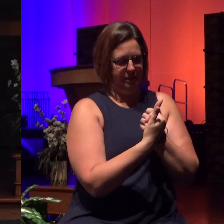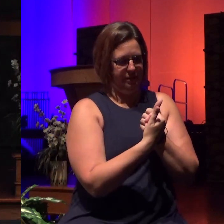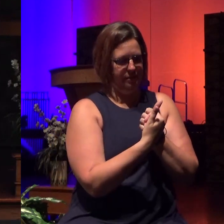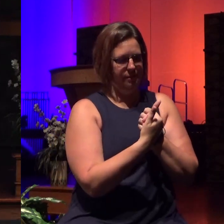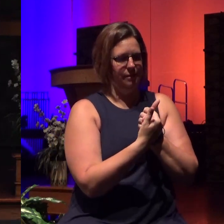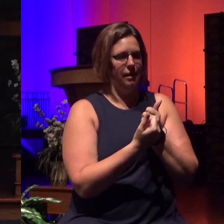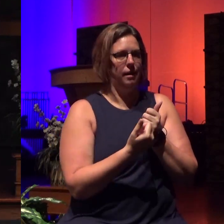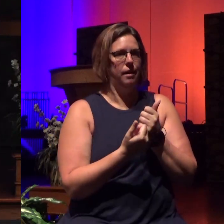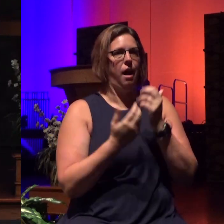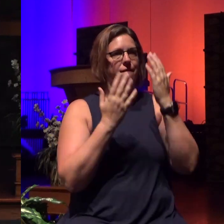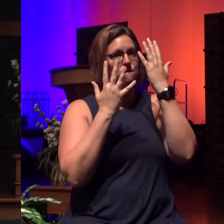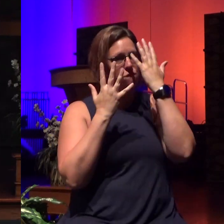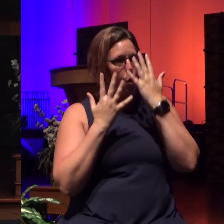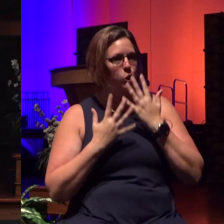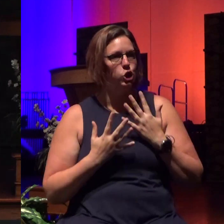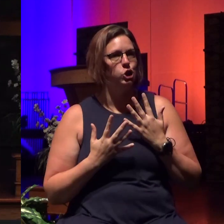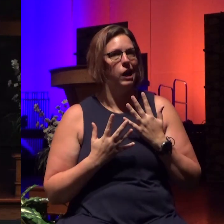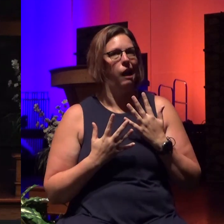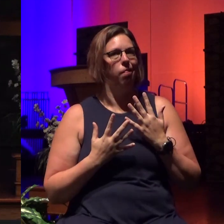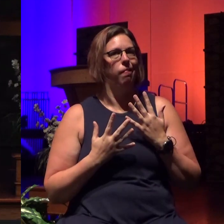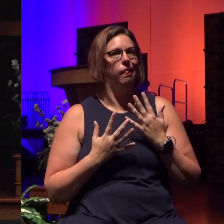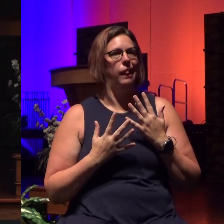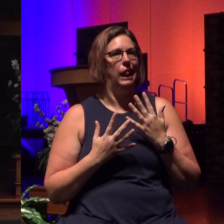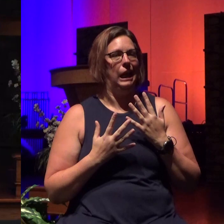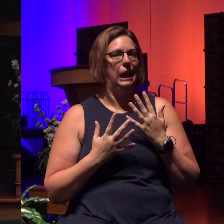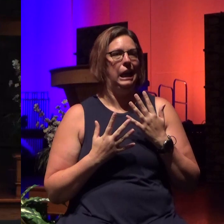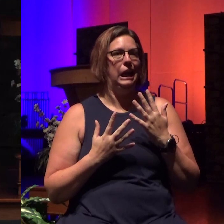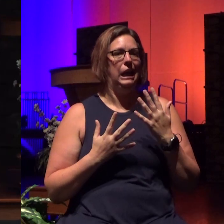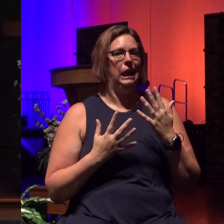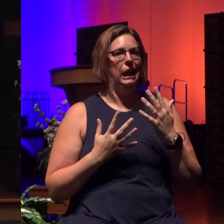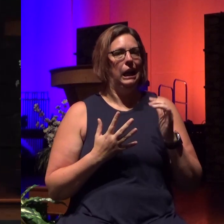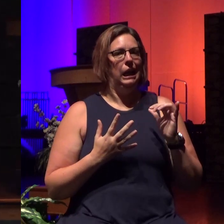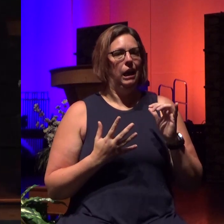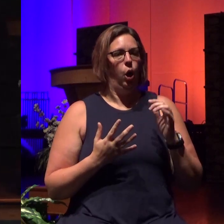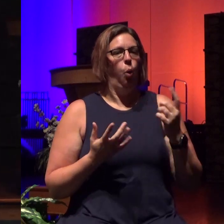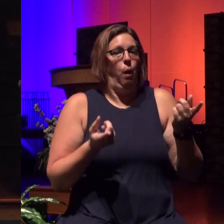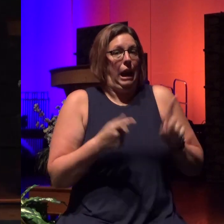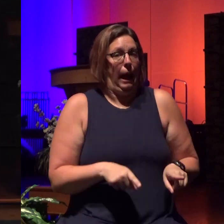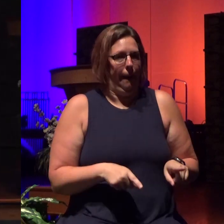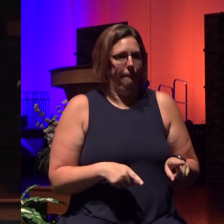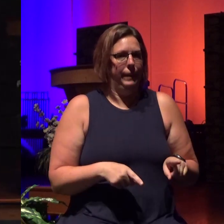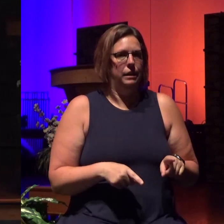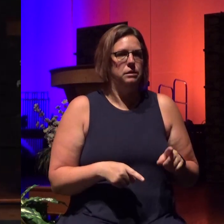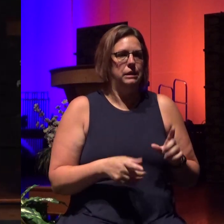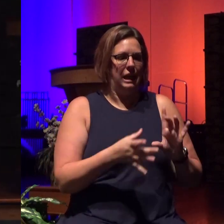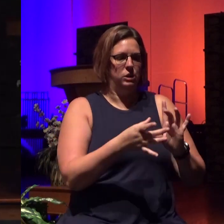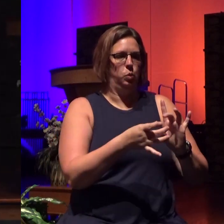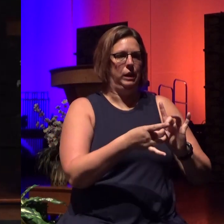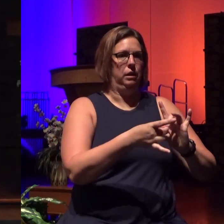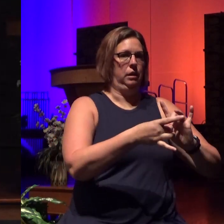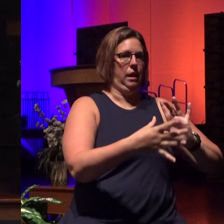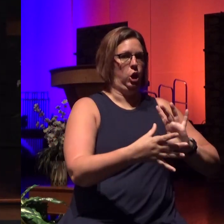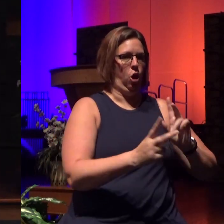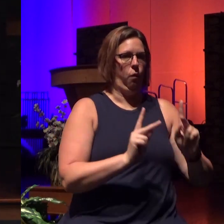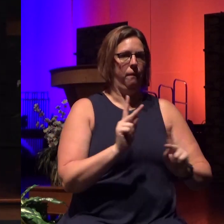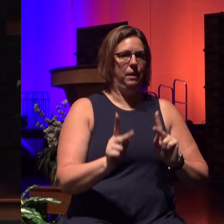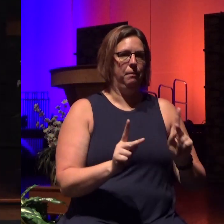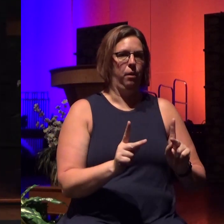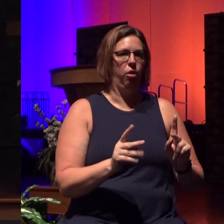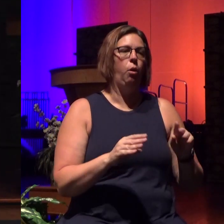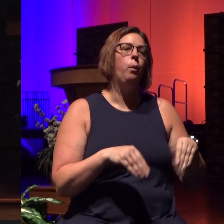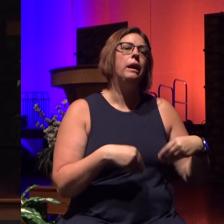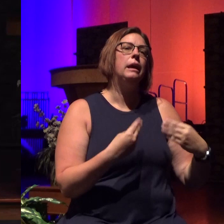but unfortunately usually disenfranchises us from people. We give advice.